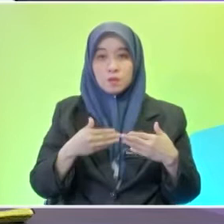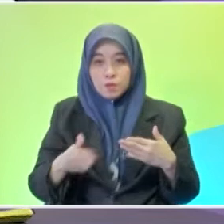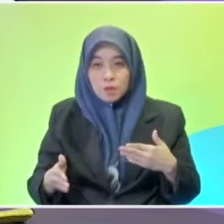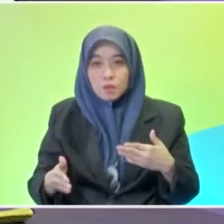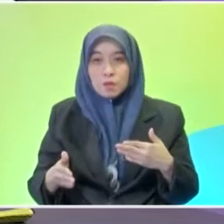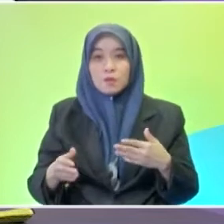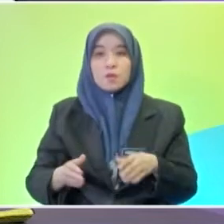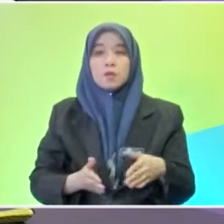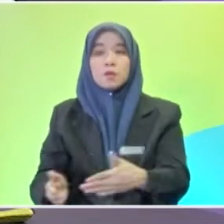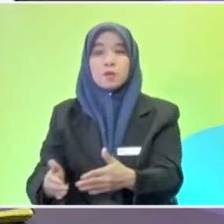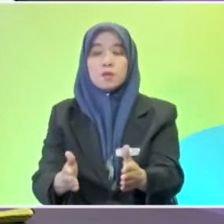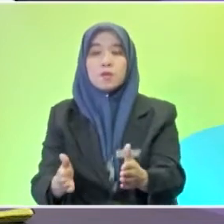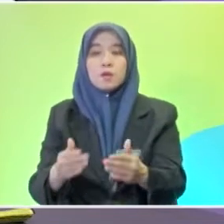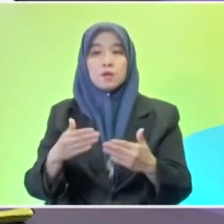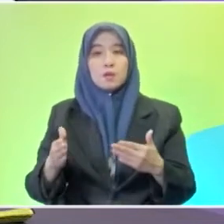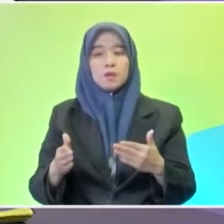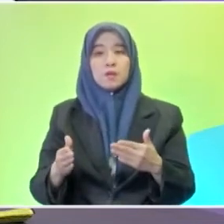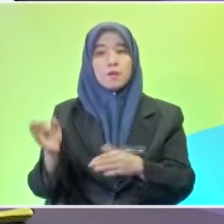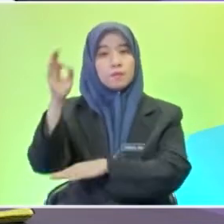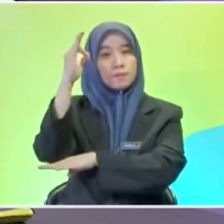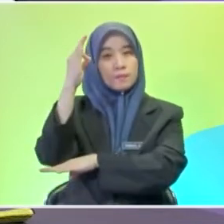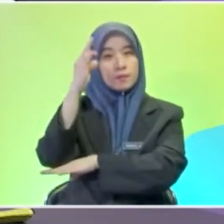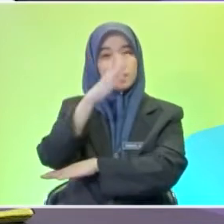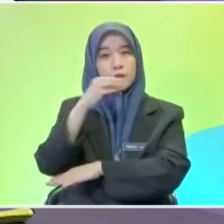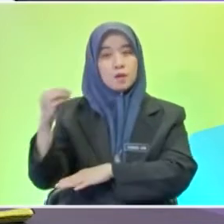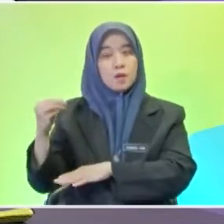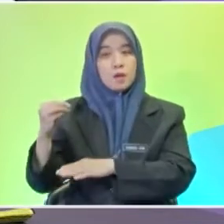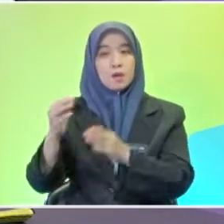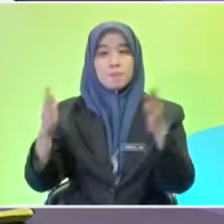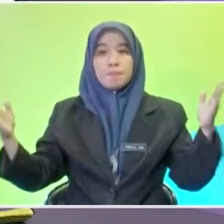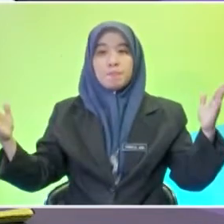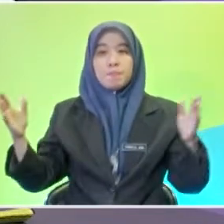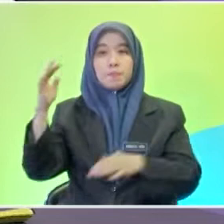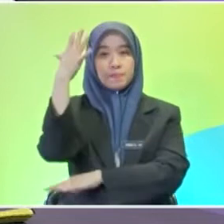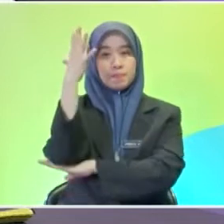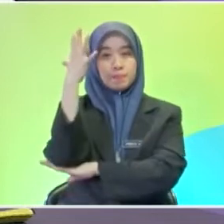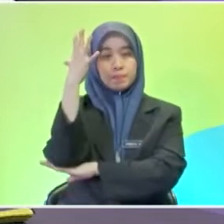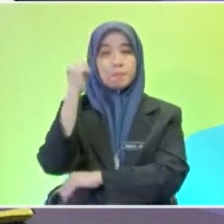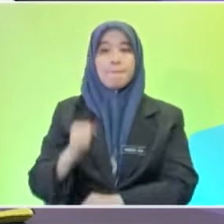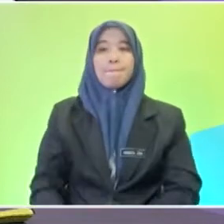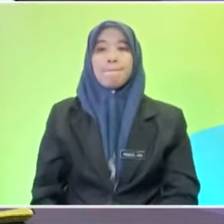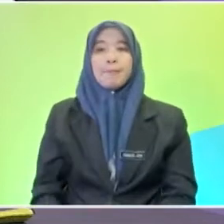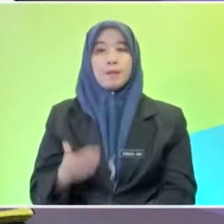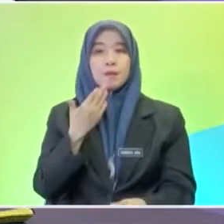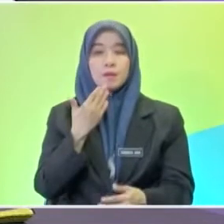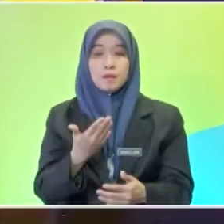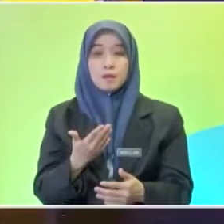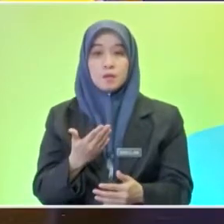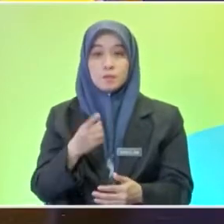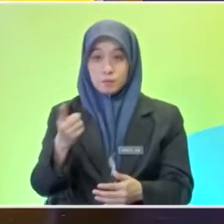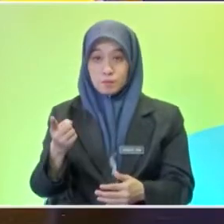Next, the forest. And last, the big tree. Oh, okay. Okay. So do you want four. To sing the